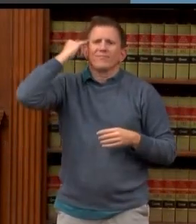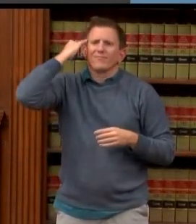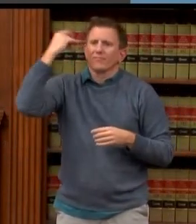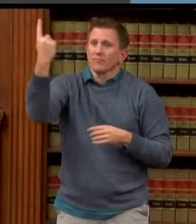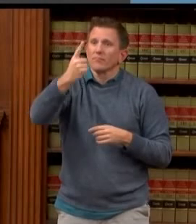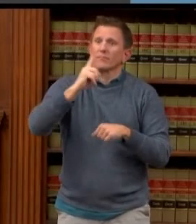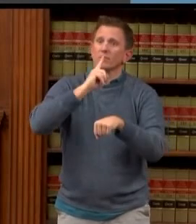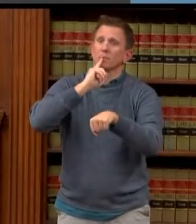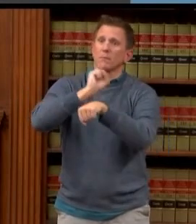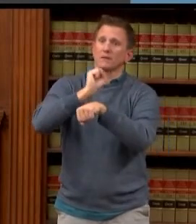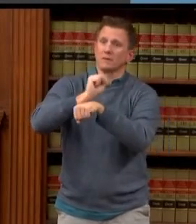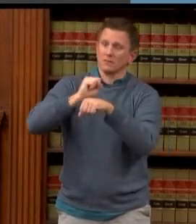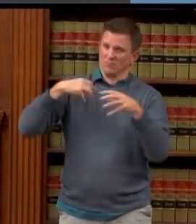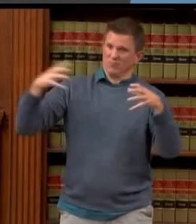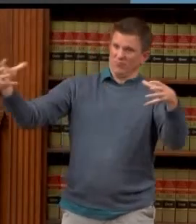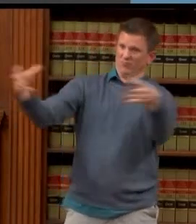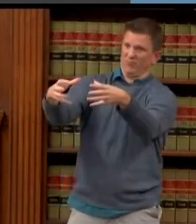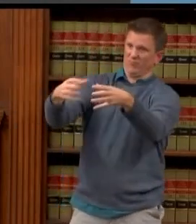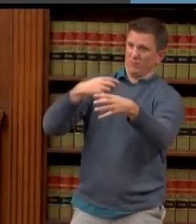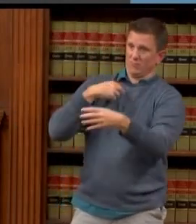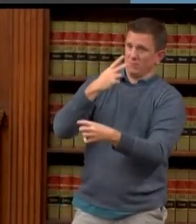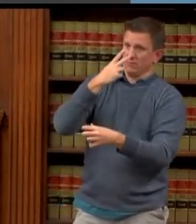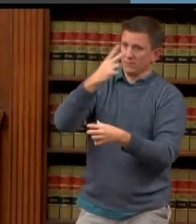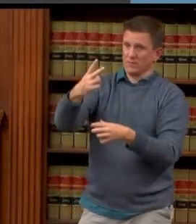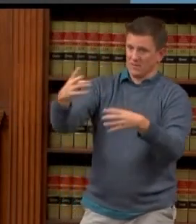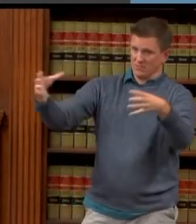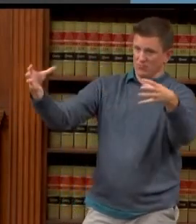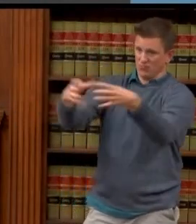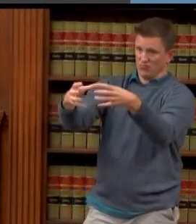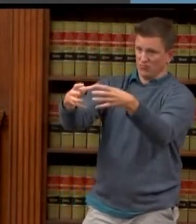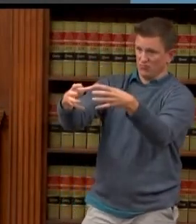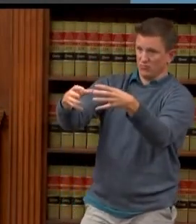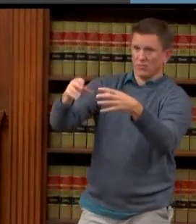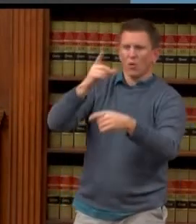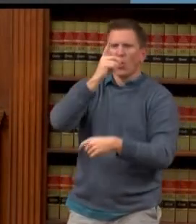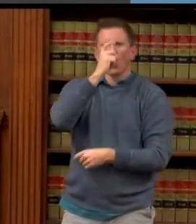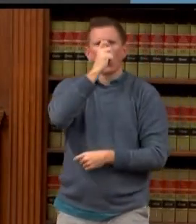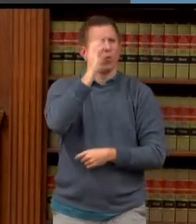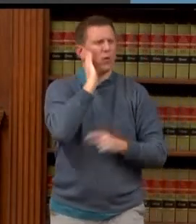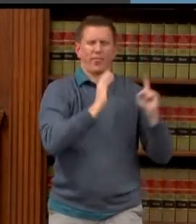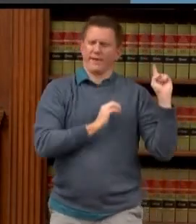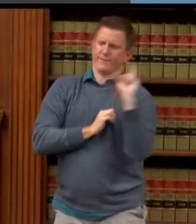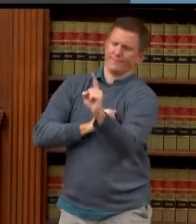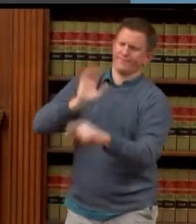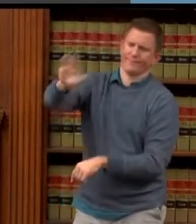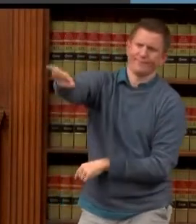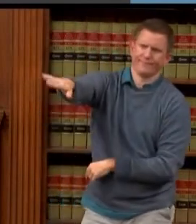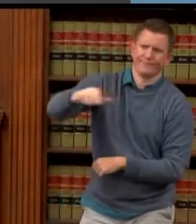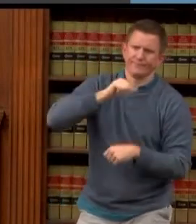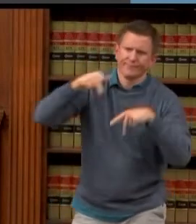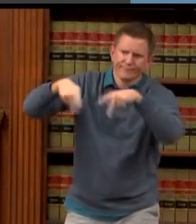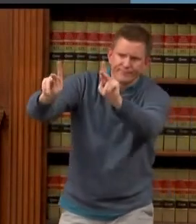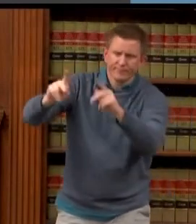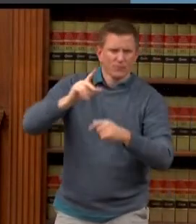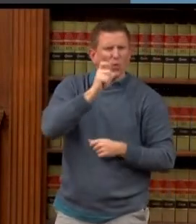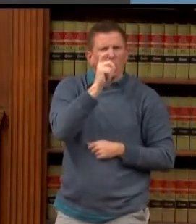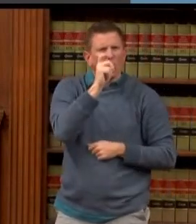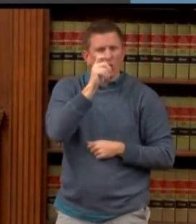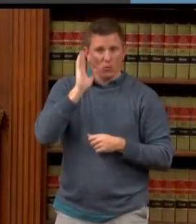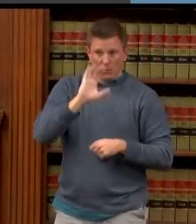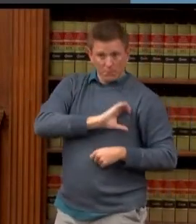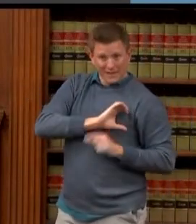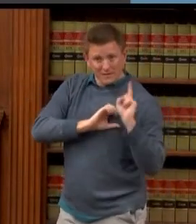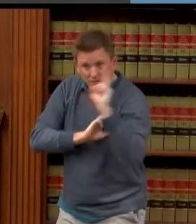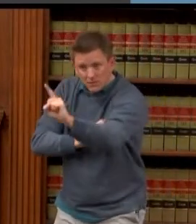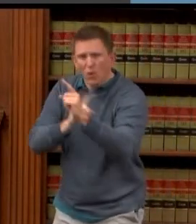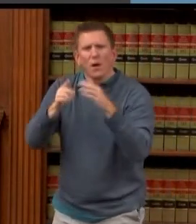at the door to enforce this? Is it a public health official? Are they accompanied by law enforcement? What exactly would that look like? Yeah,